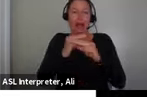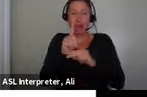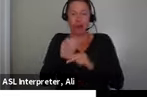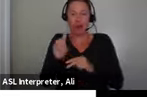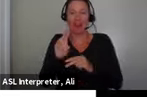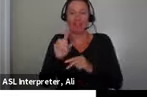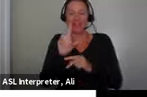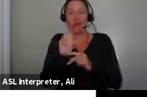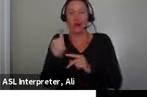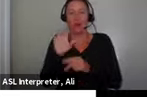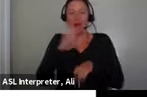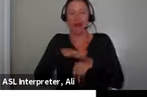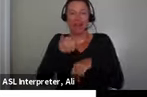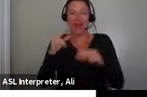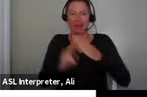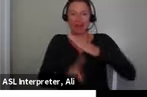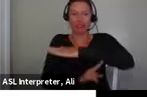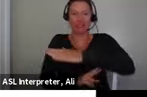Thank you, John.